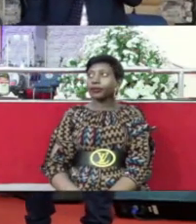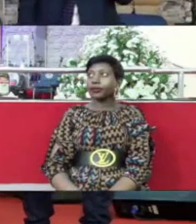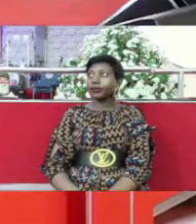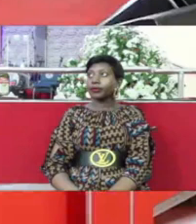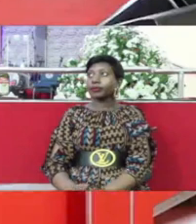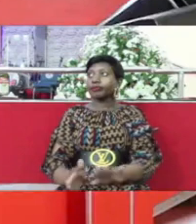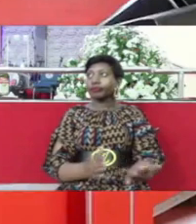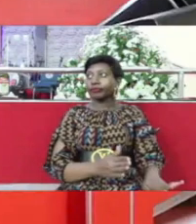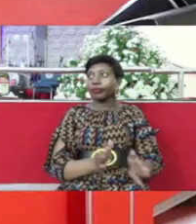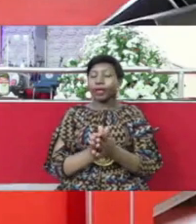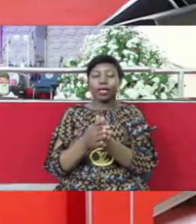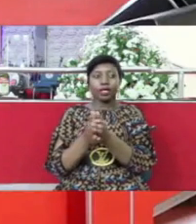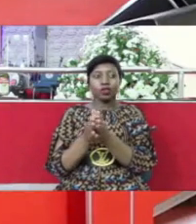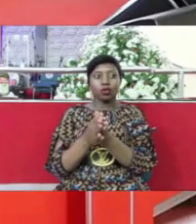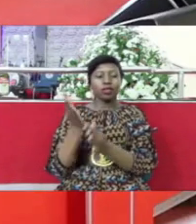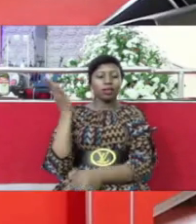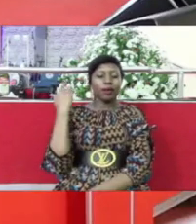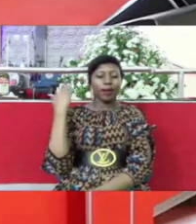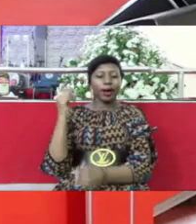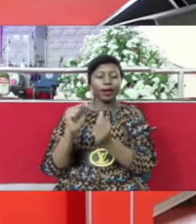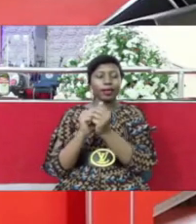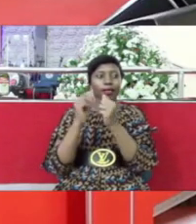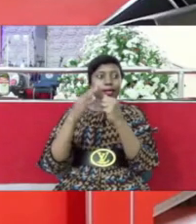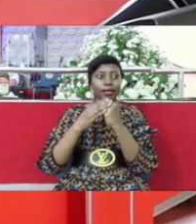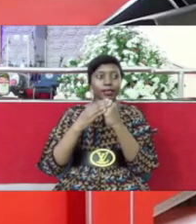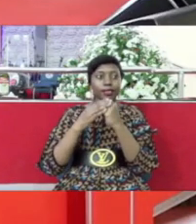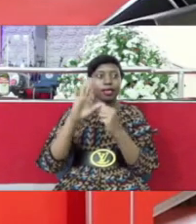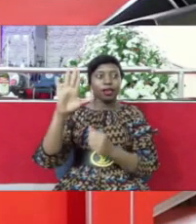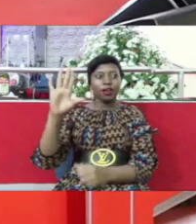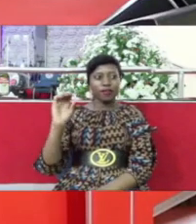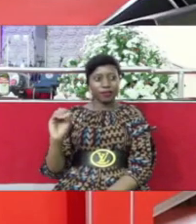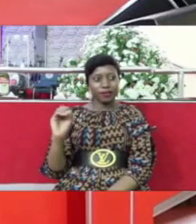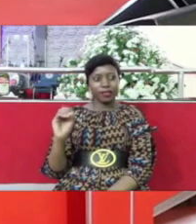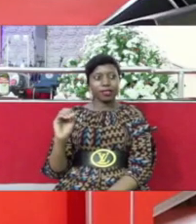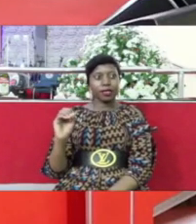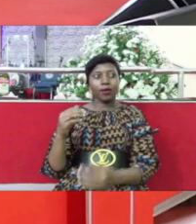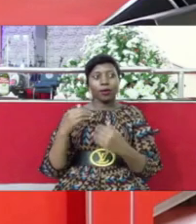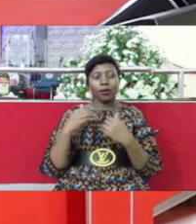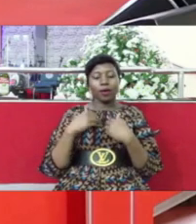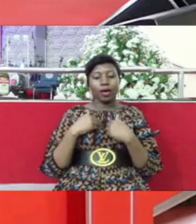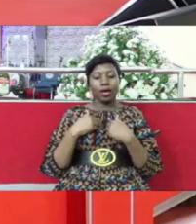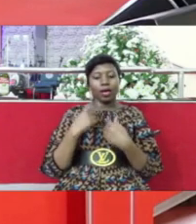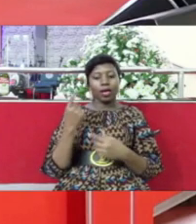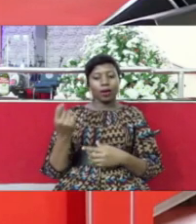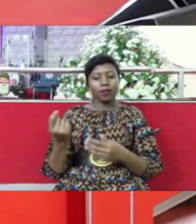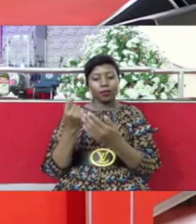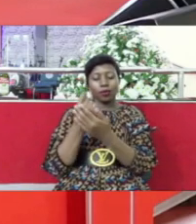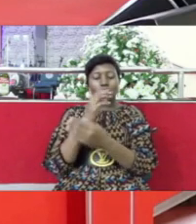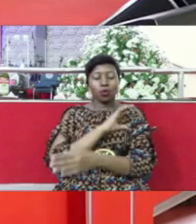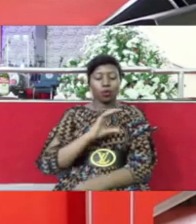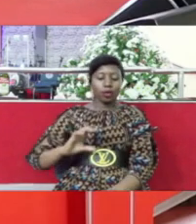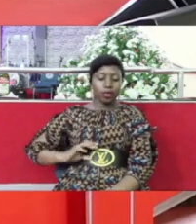1950s. Hadithi ikasemwa pale miaka ya 1950. When we had not many Christians, but they were there who loved the Lord. Hatukuwa na Wakristo wengi lakini walikuwepo wengine. And